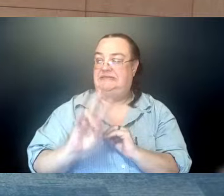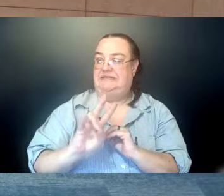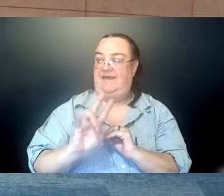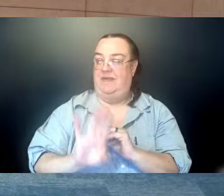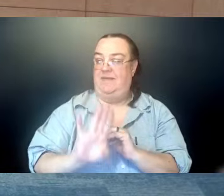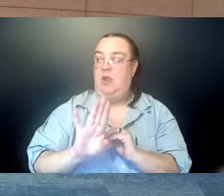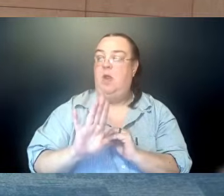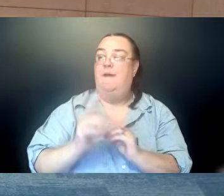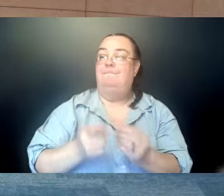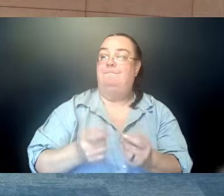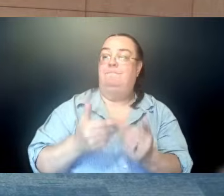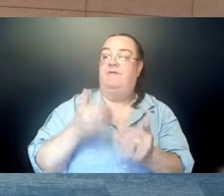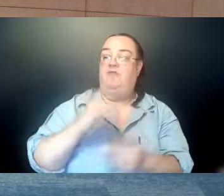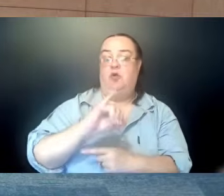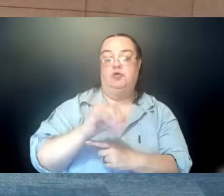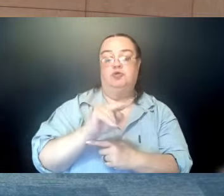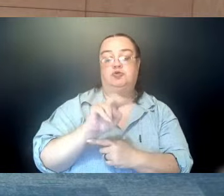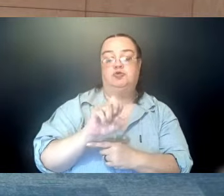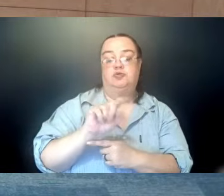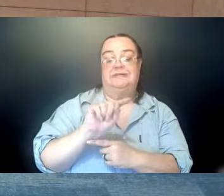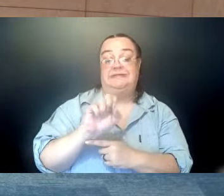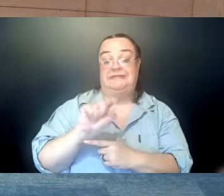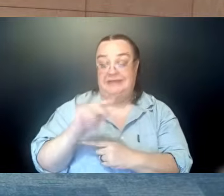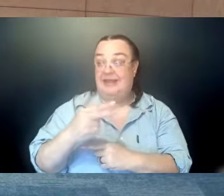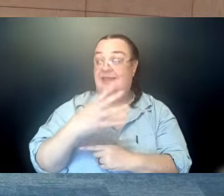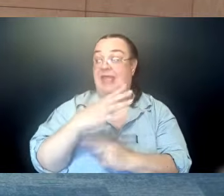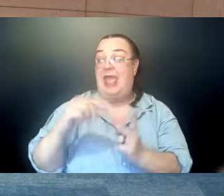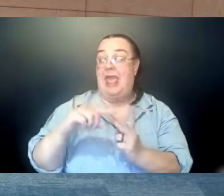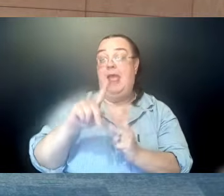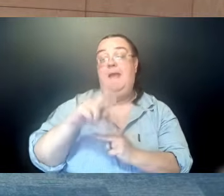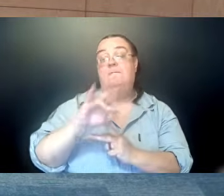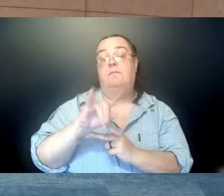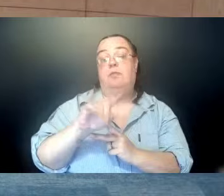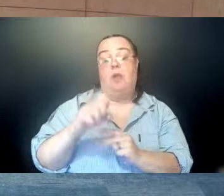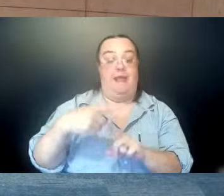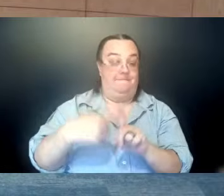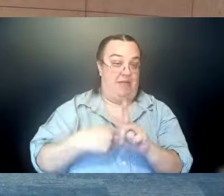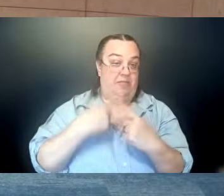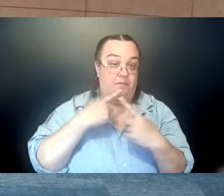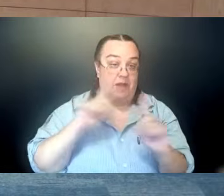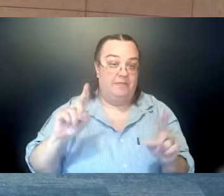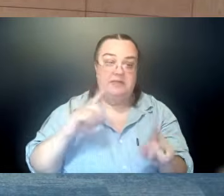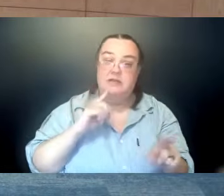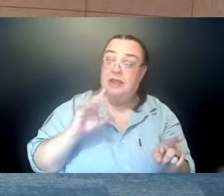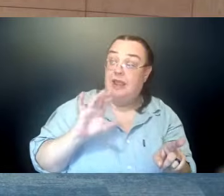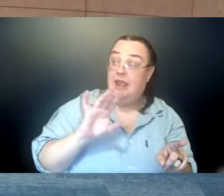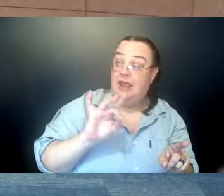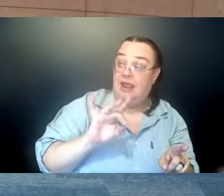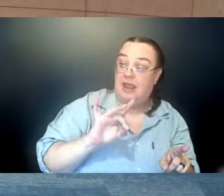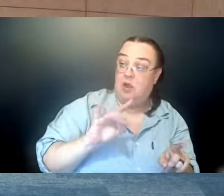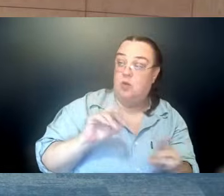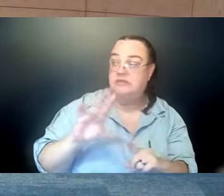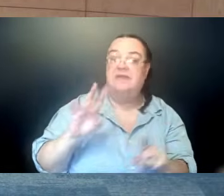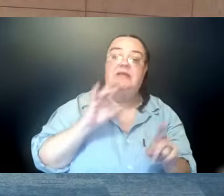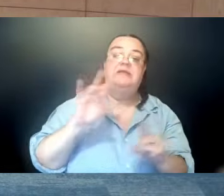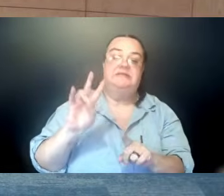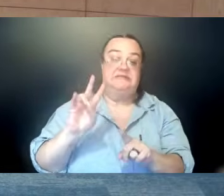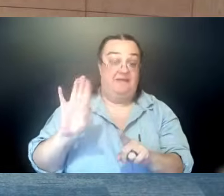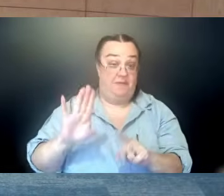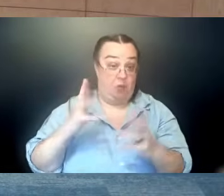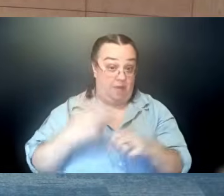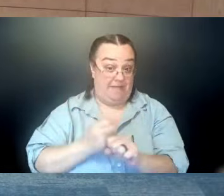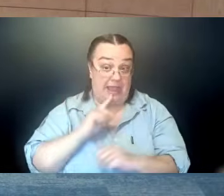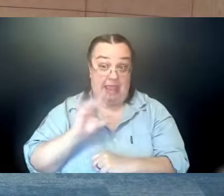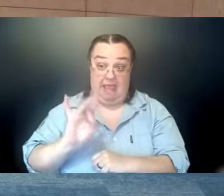the Juneteenth and Pride Month proclamations. Any objection to that? 8 or 7? 7B. Do you want to make it